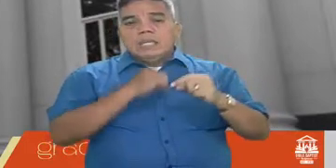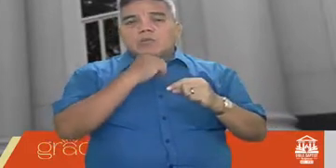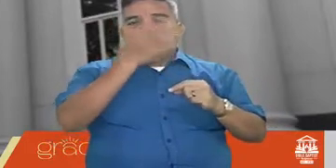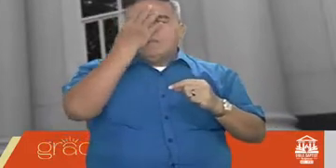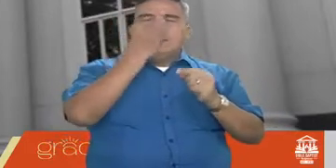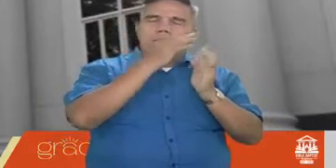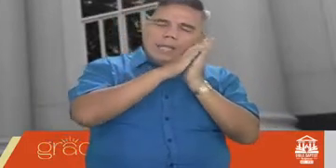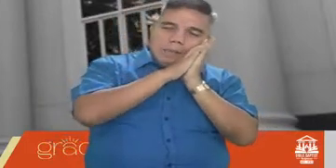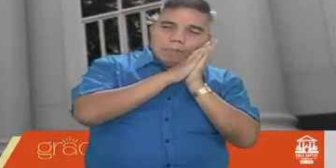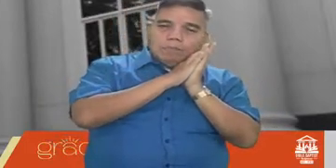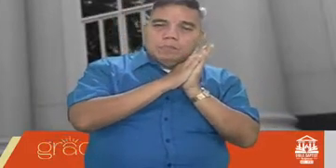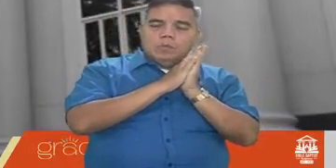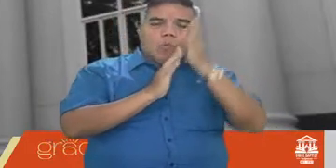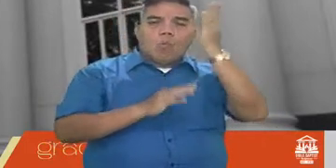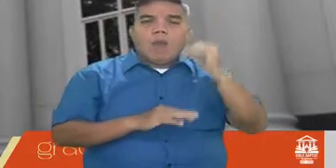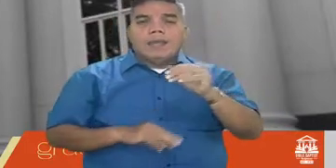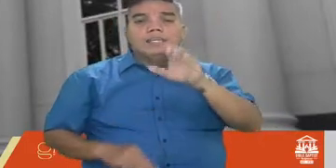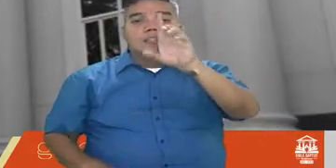makatuog.